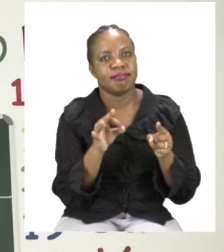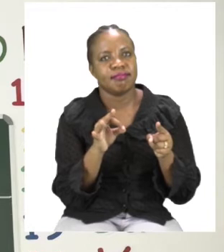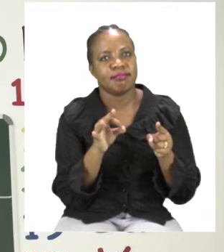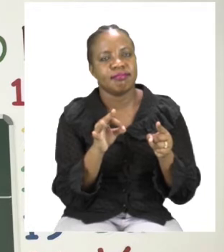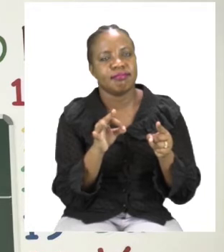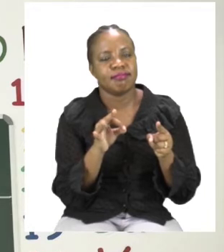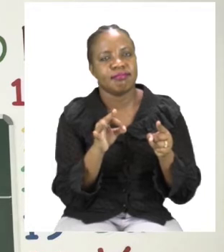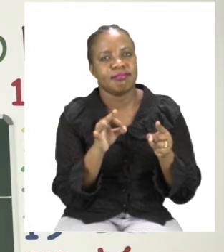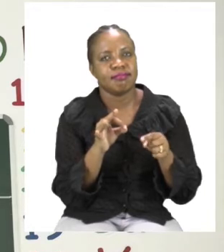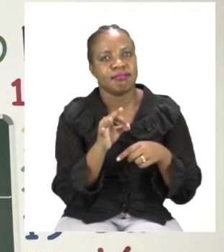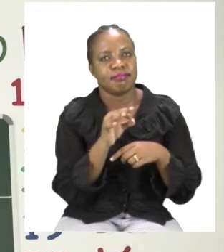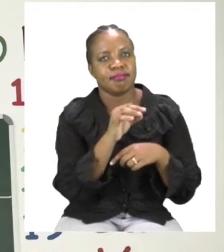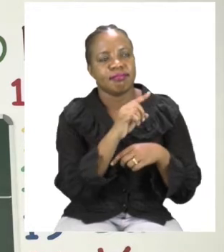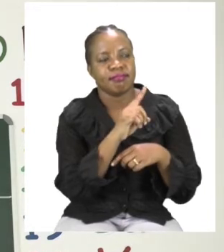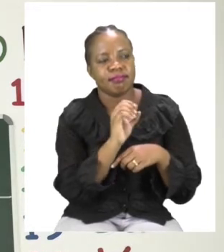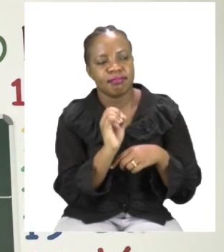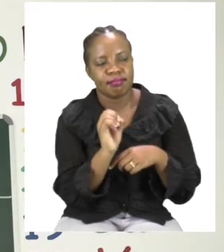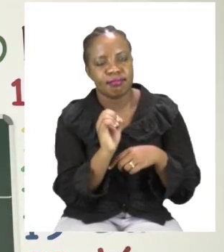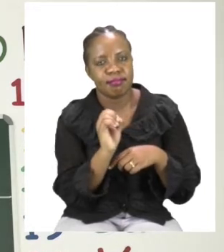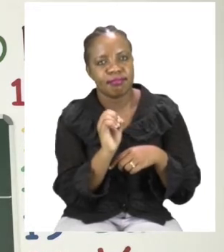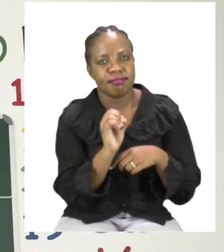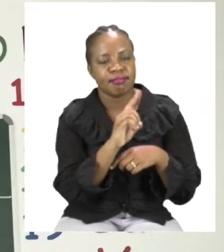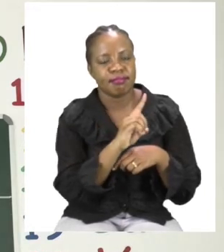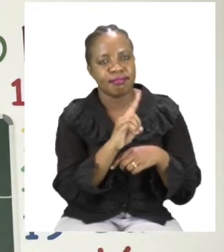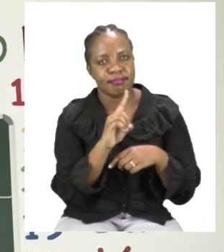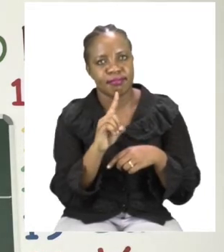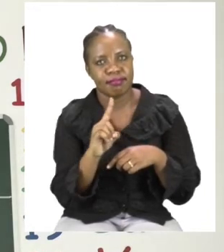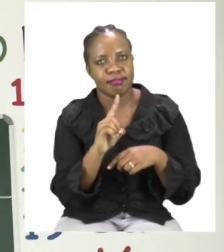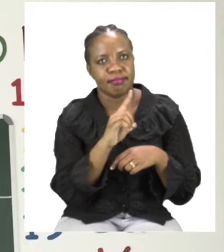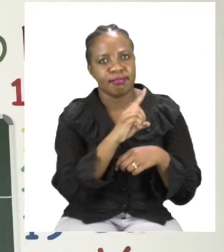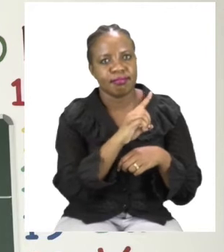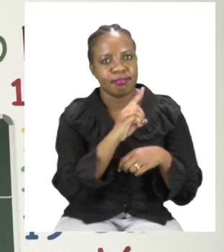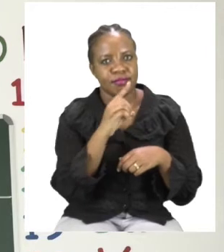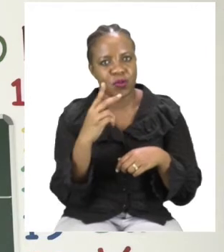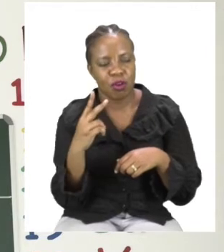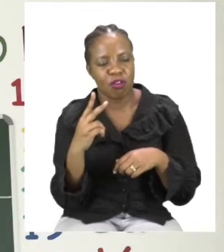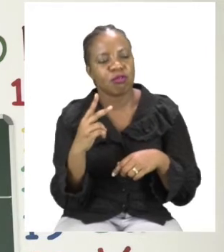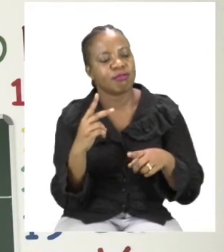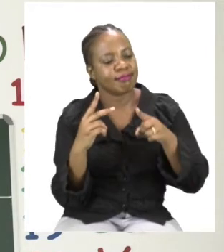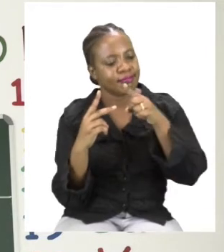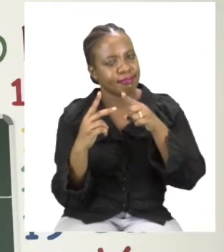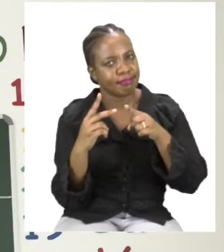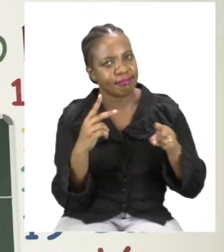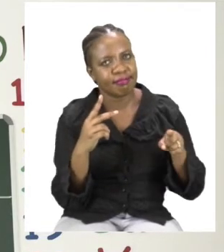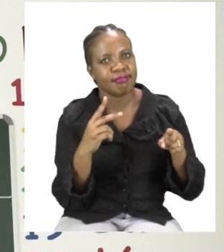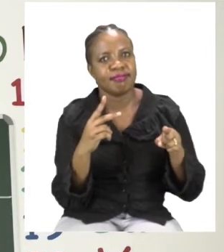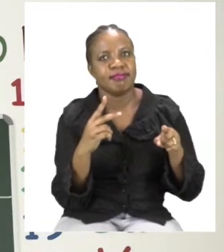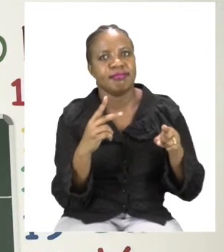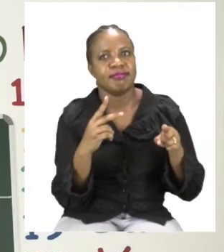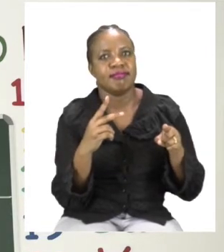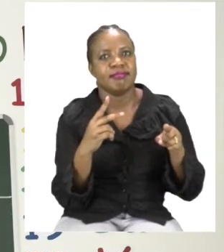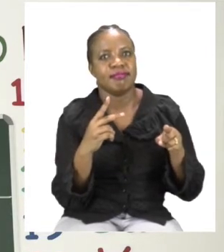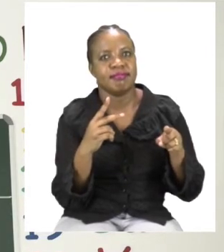3. 10, 11, 12. So now we are on